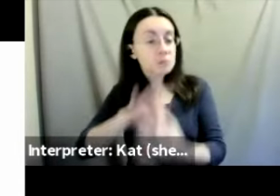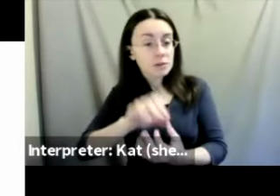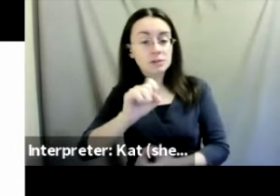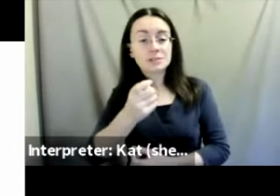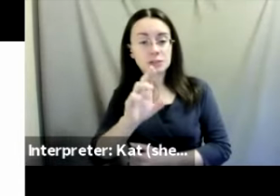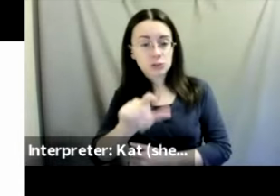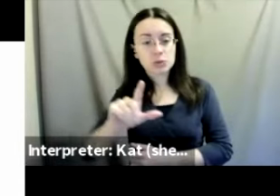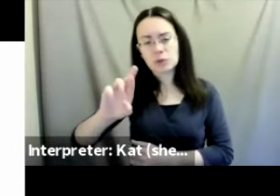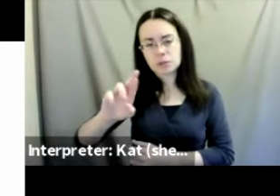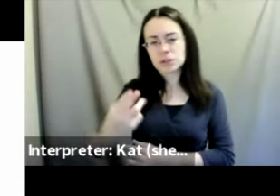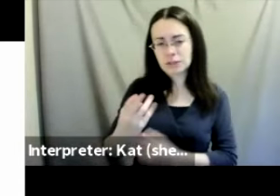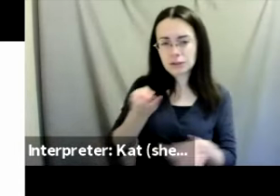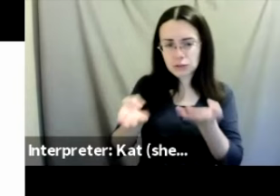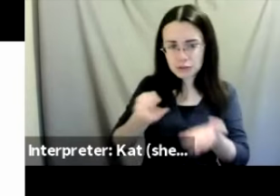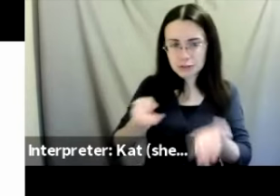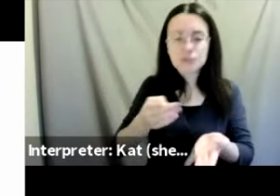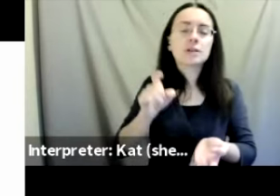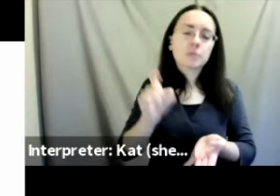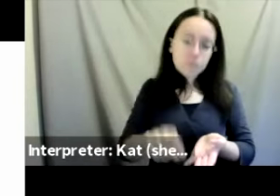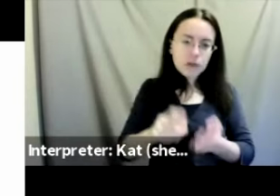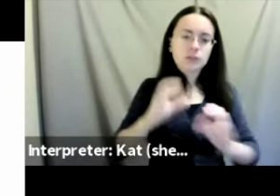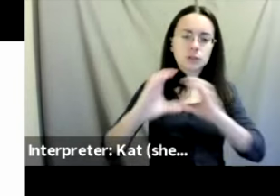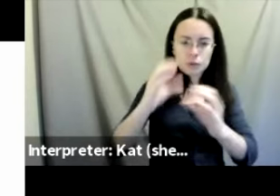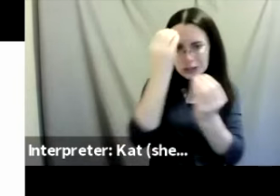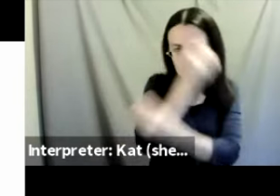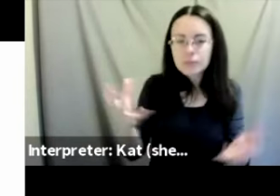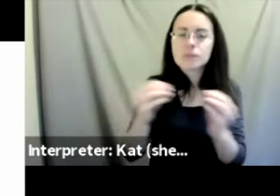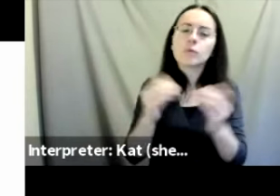to be communicated in a more inviting manner.